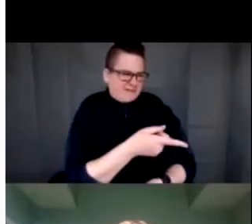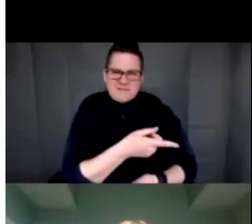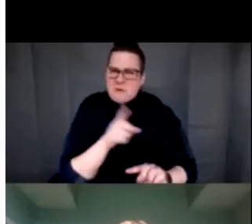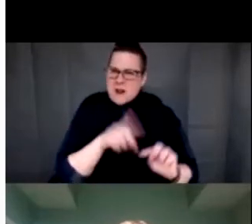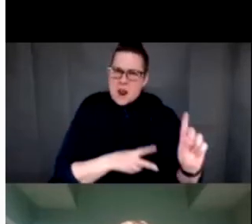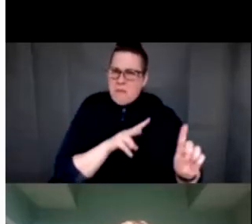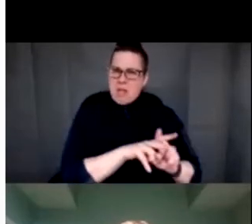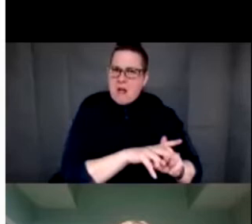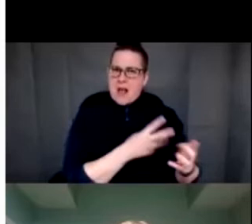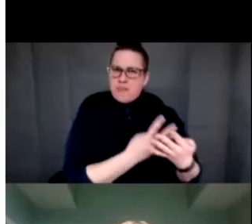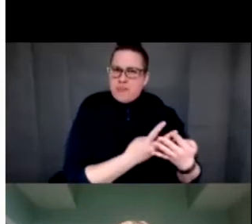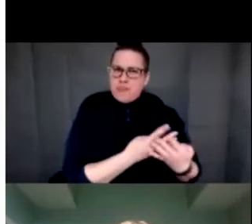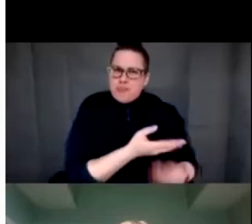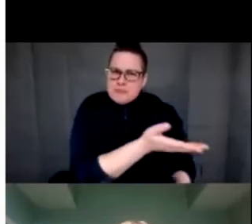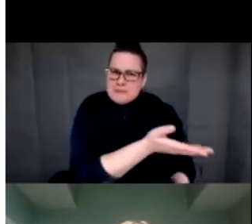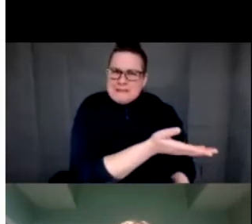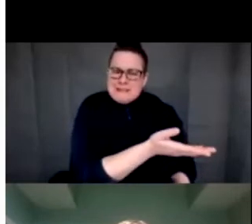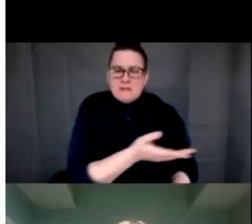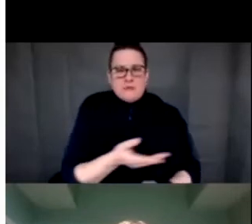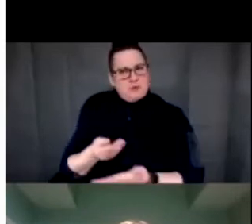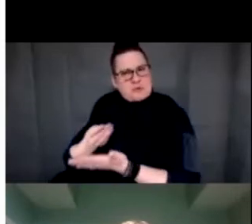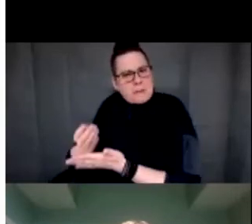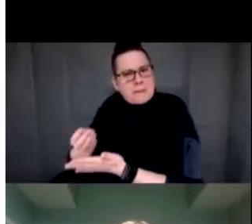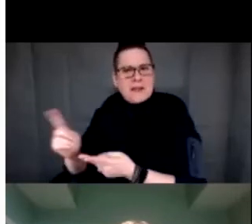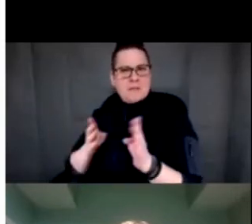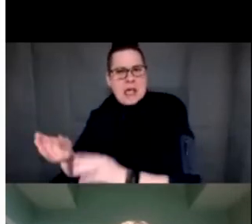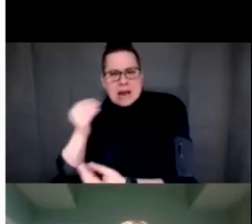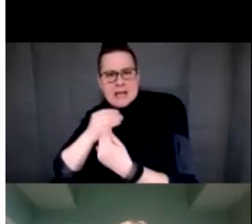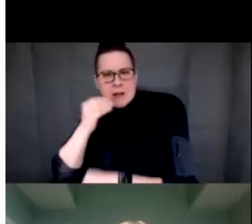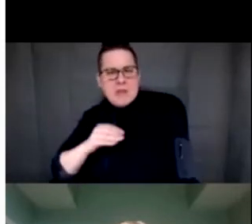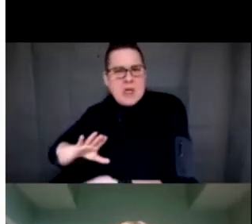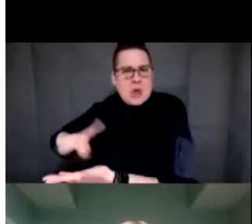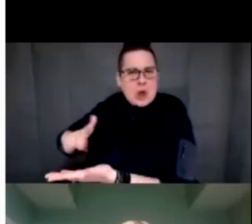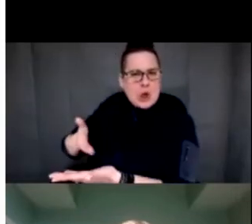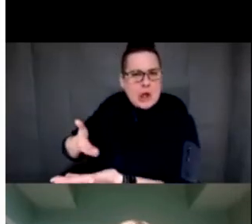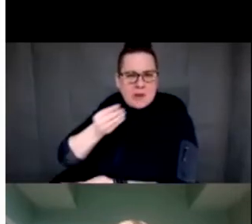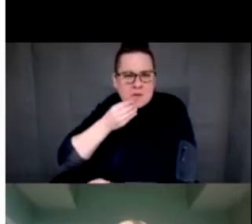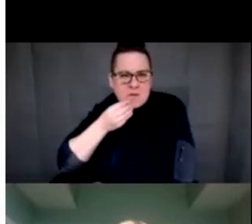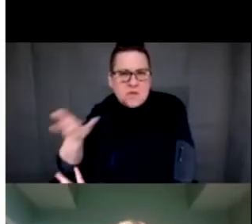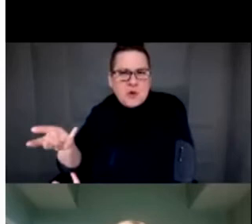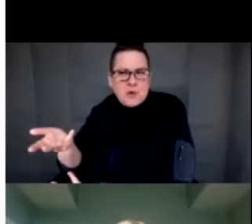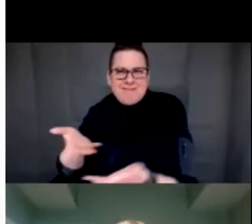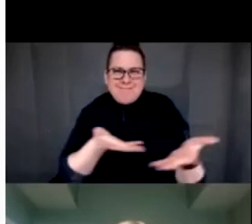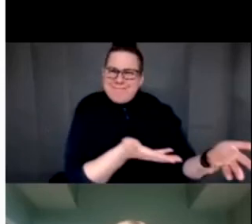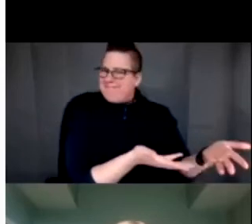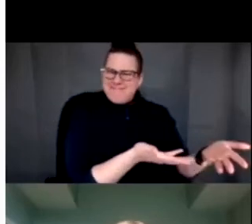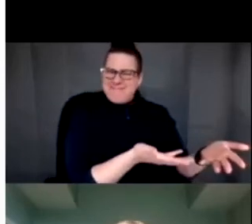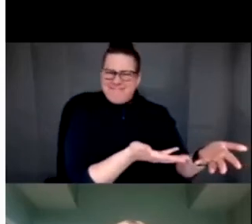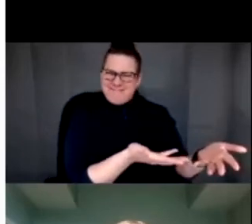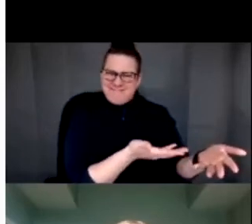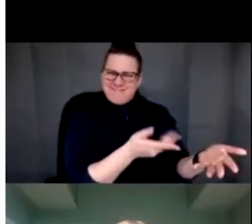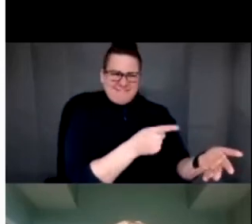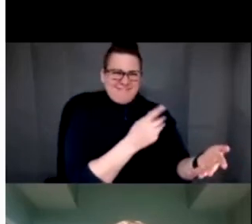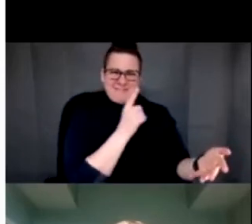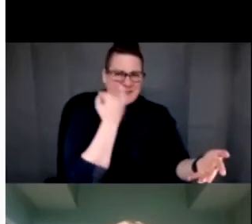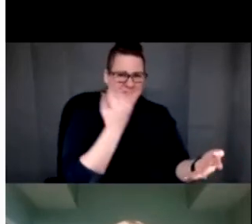setting. So for example, shopping, planning your meals and preparation, there's really not much decision-making that